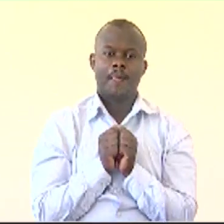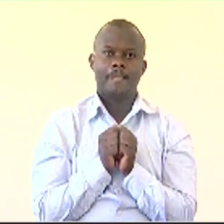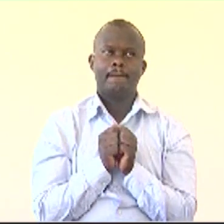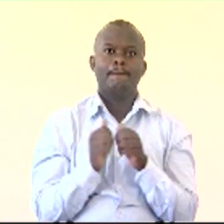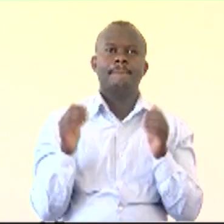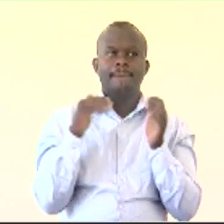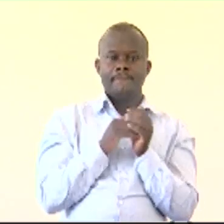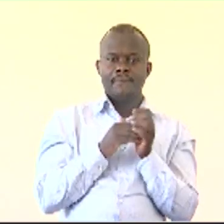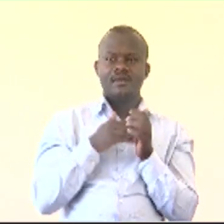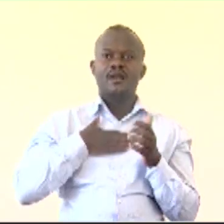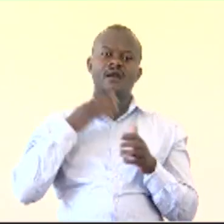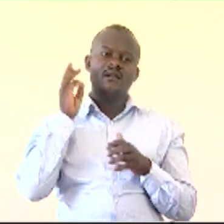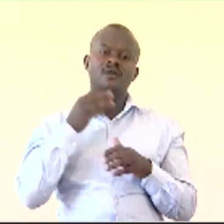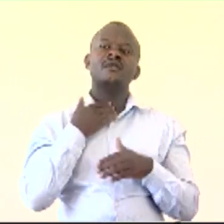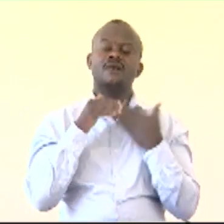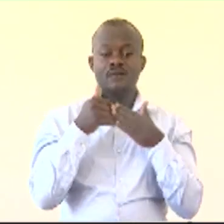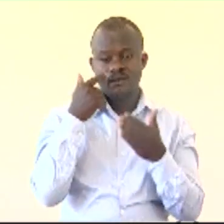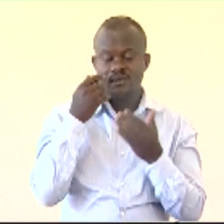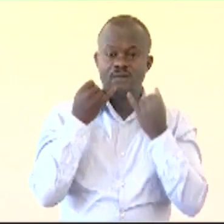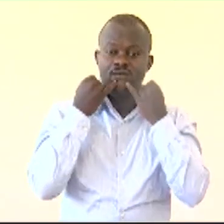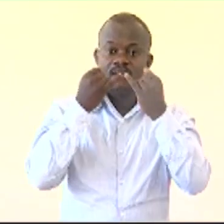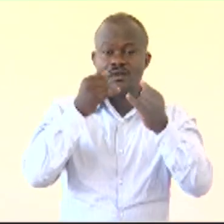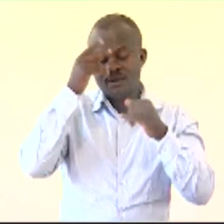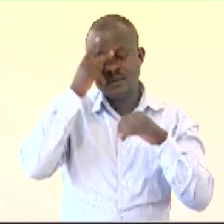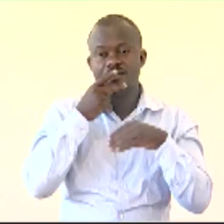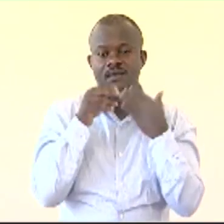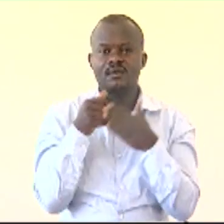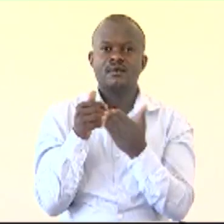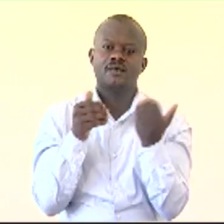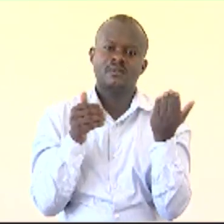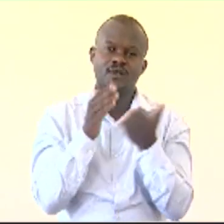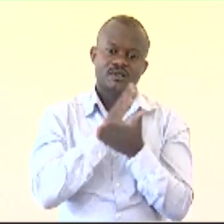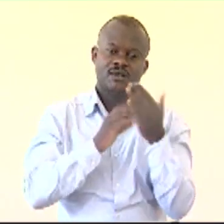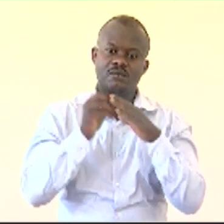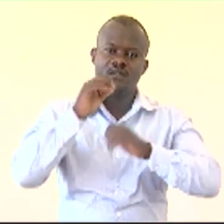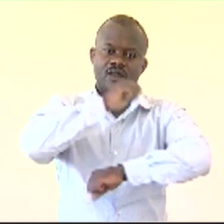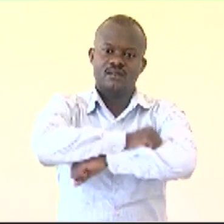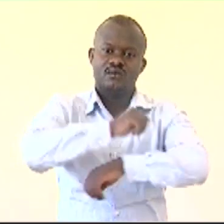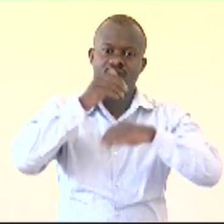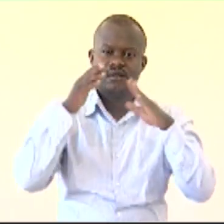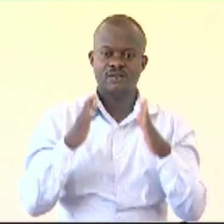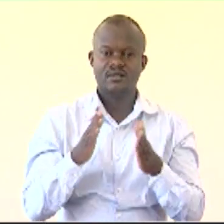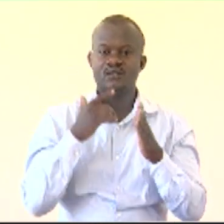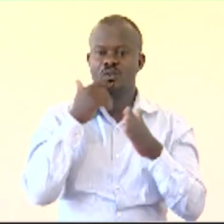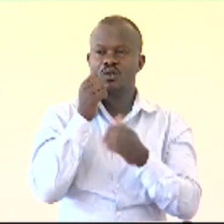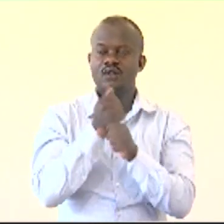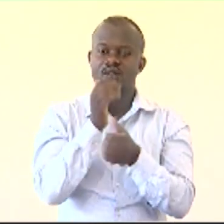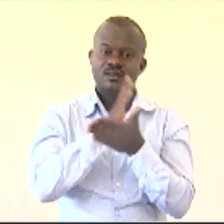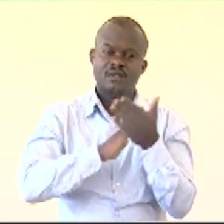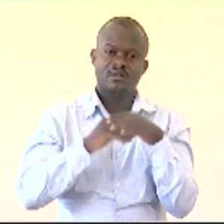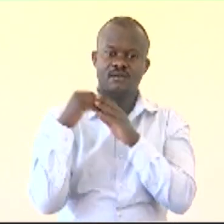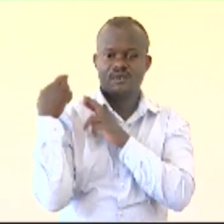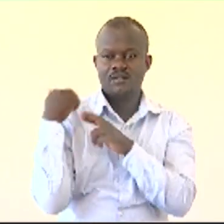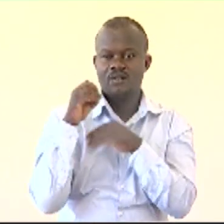And I would like to engage the parents to be hanging around to help some of the students to do some home assignment